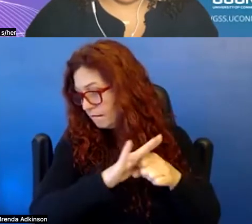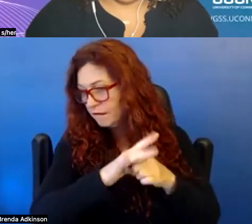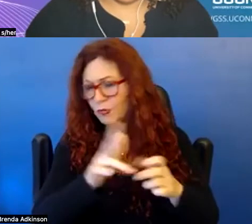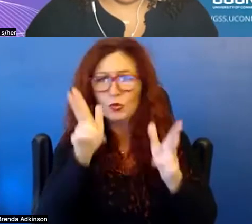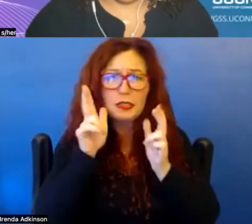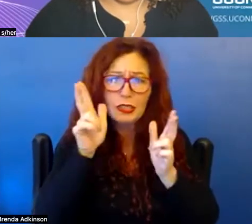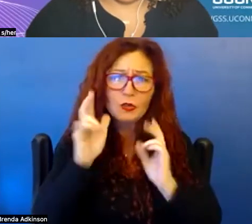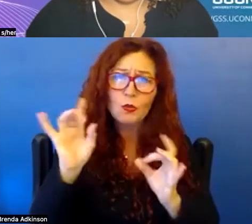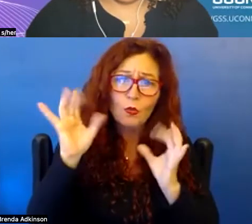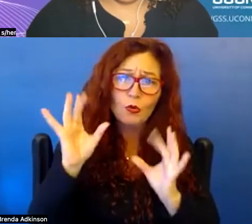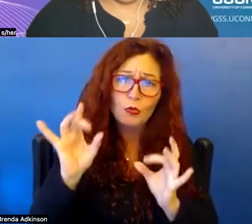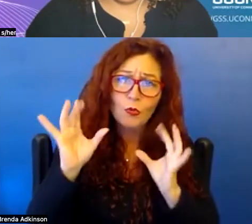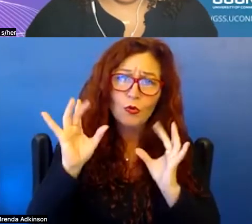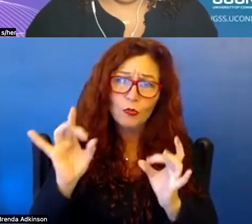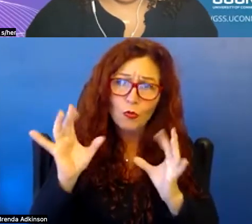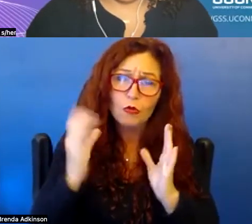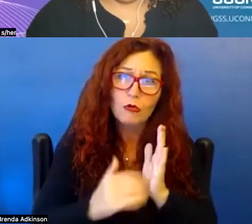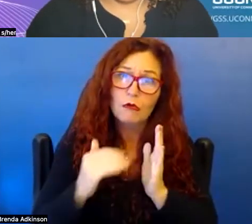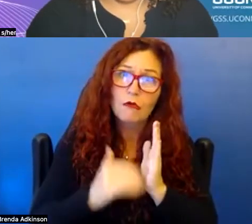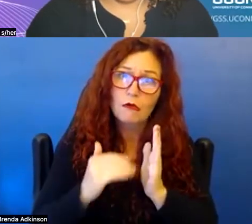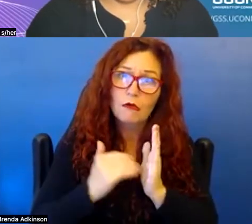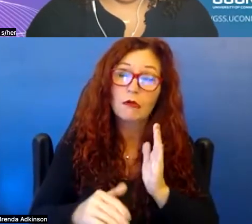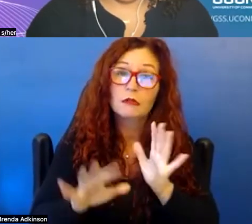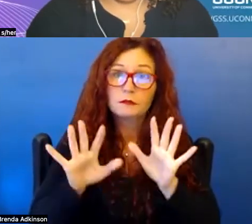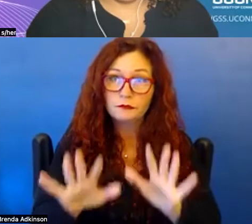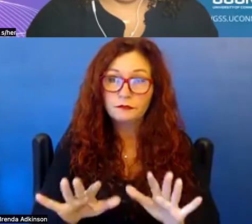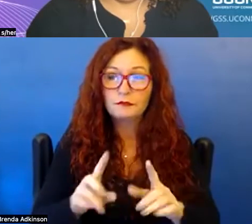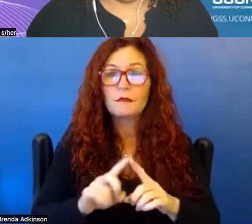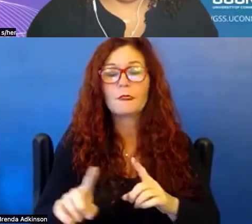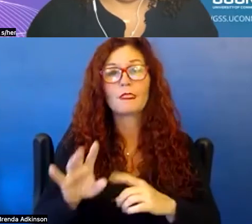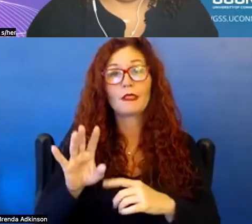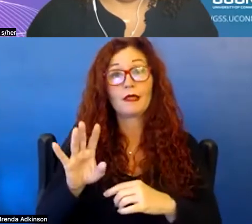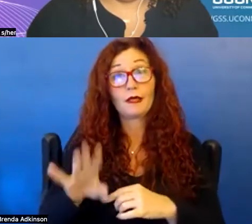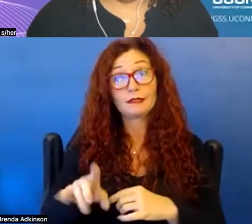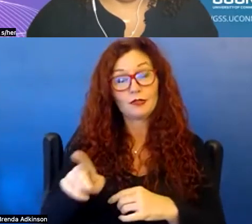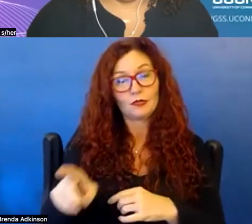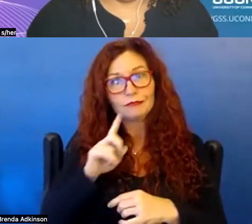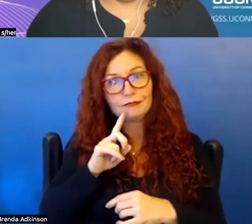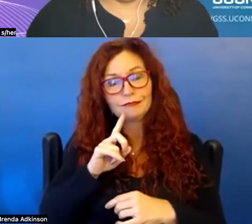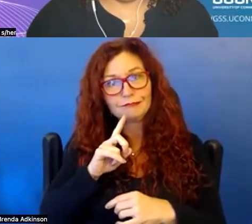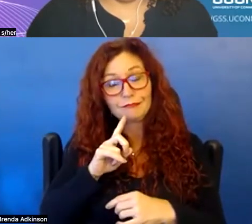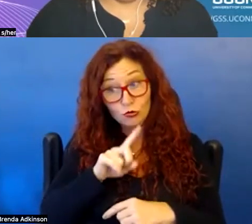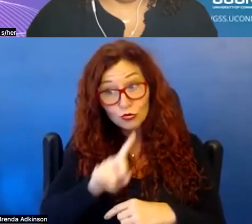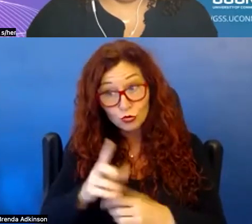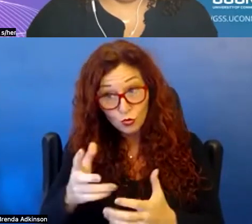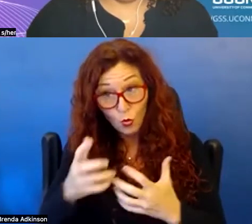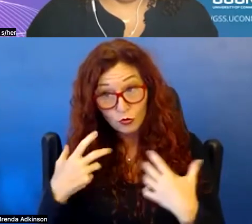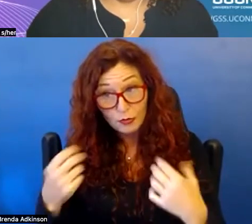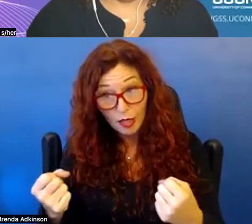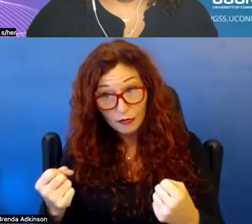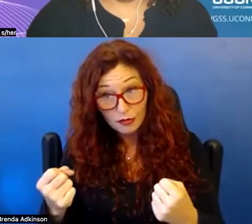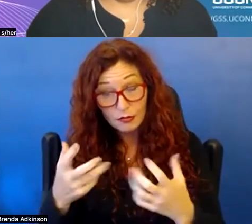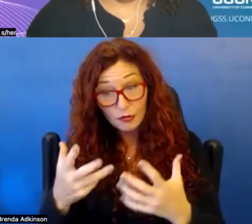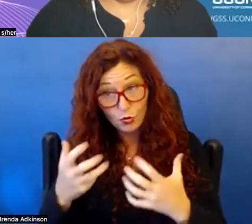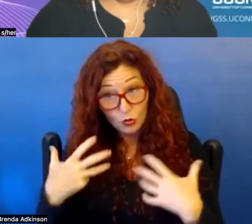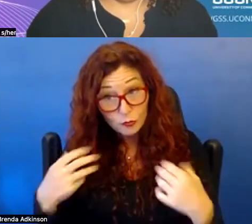again, lifting up Tony Capon-Barr's words, it's like, are you sure, sweetheart, that you want to be well? You know, it's a whole lot of weight to be